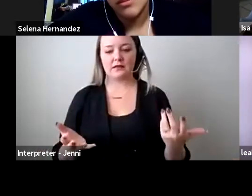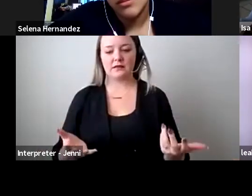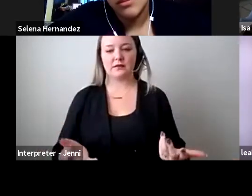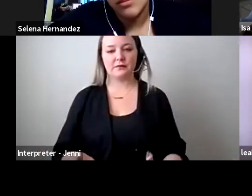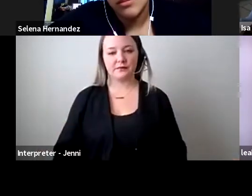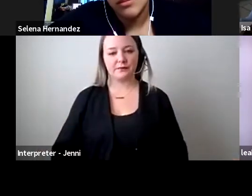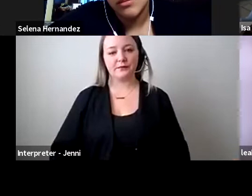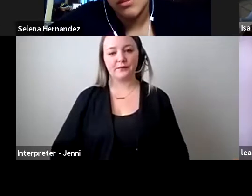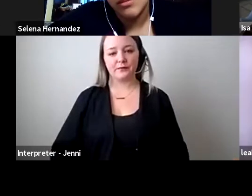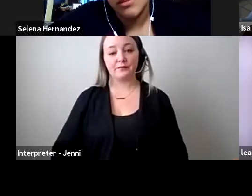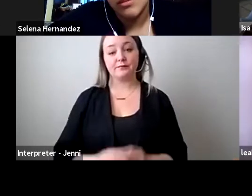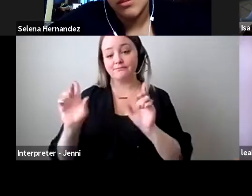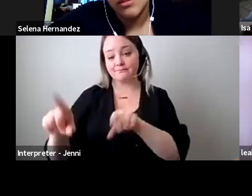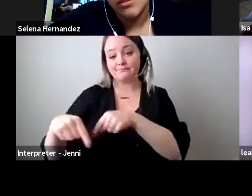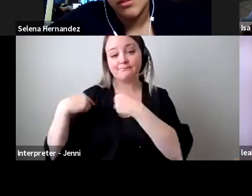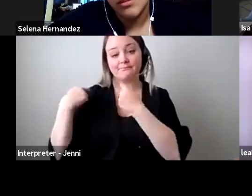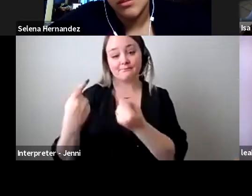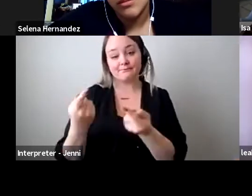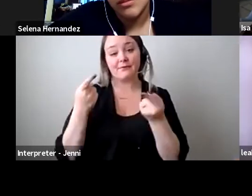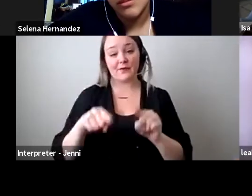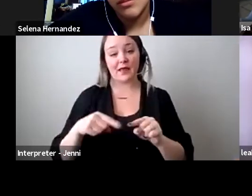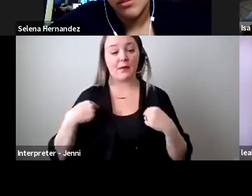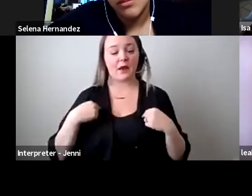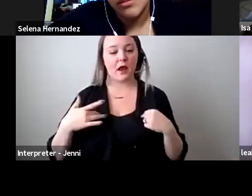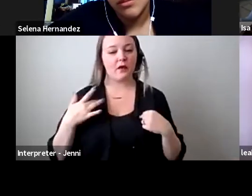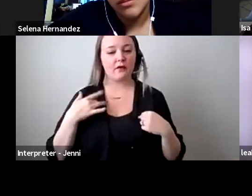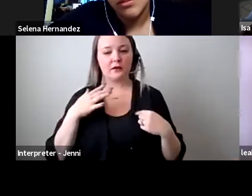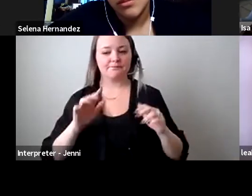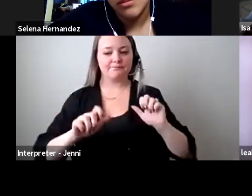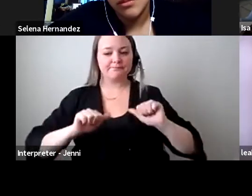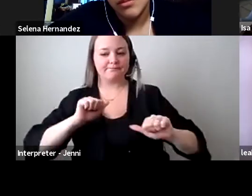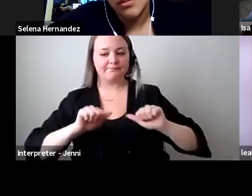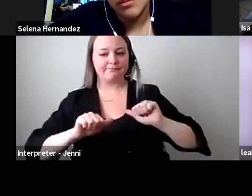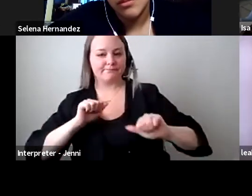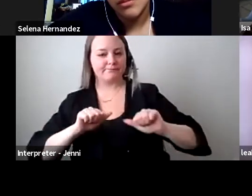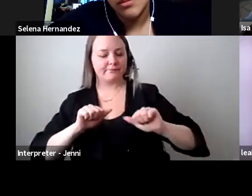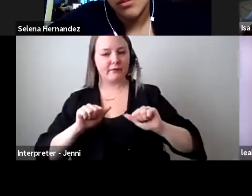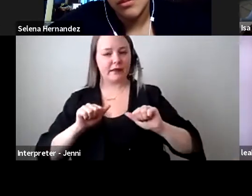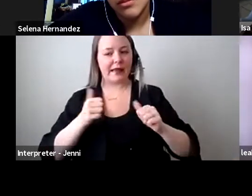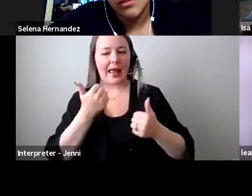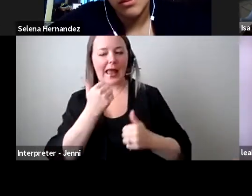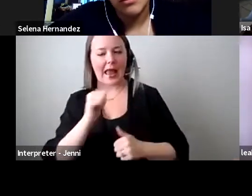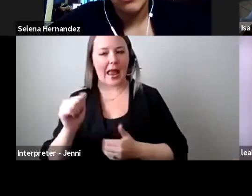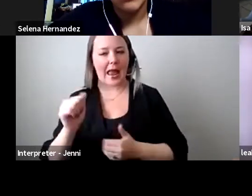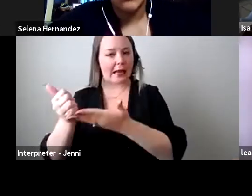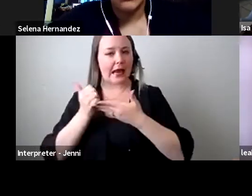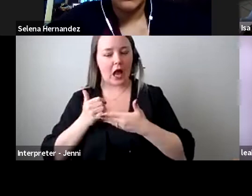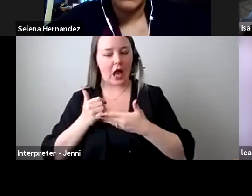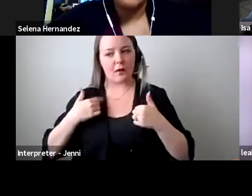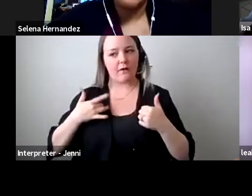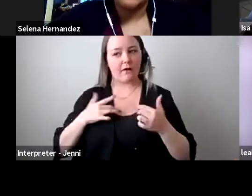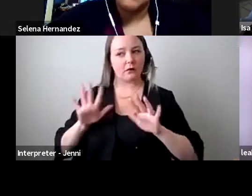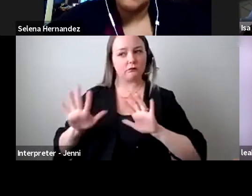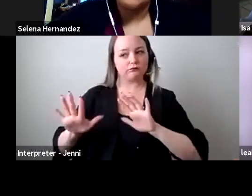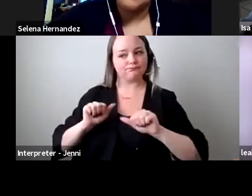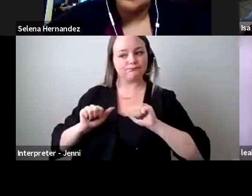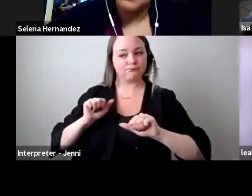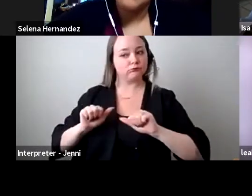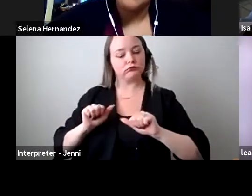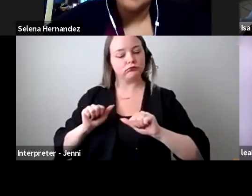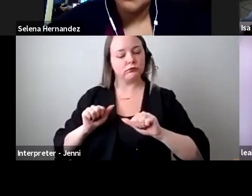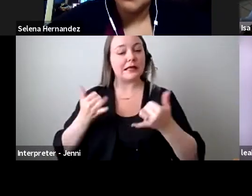So ever since then, I've been very skeptical about receiving help from anybody. Till this day, I'm